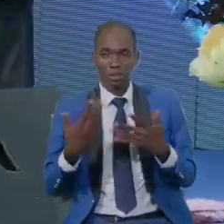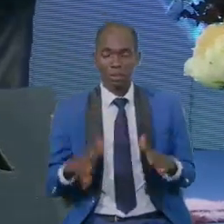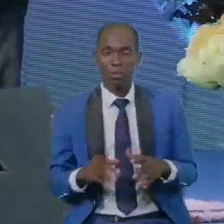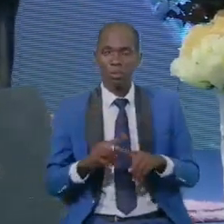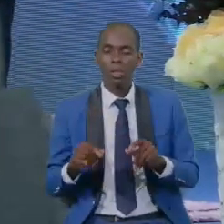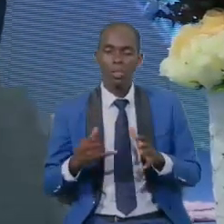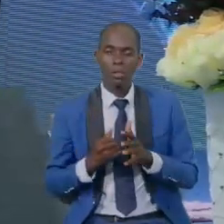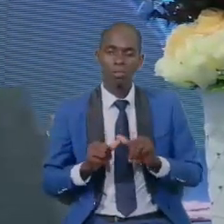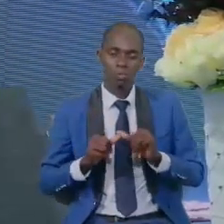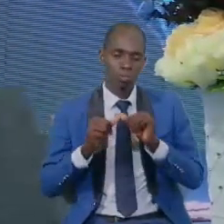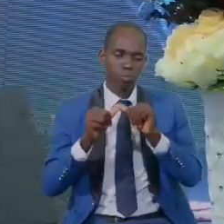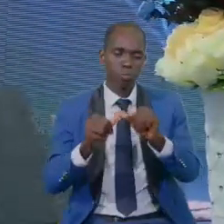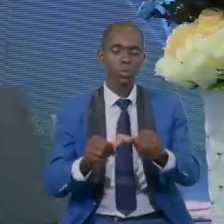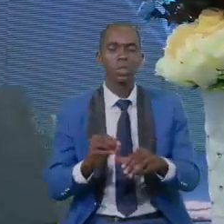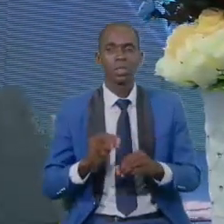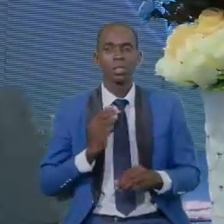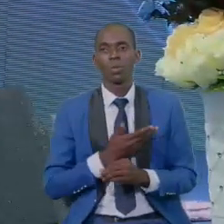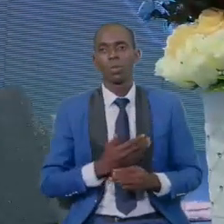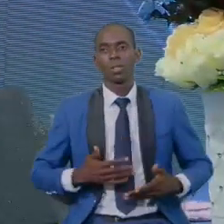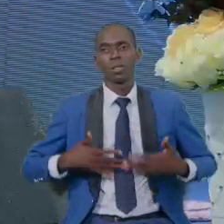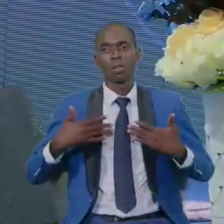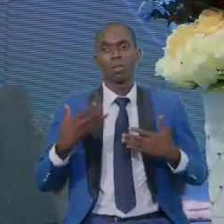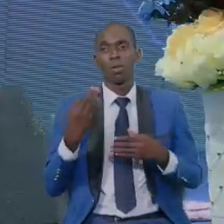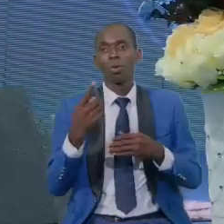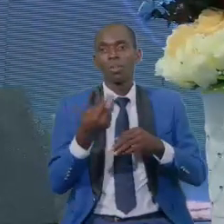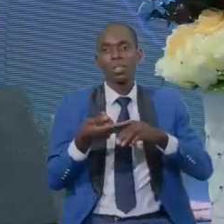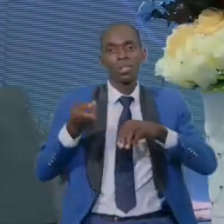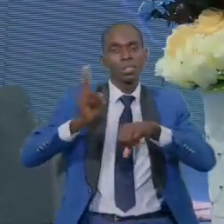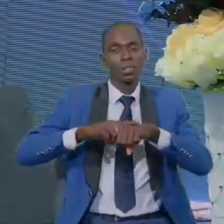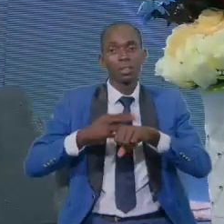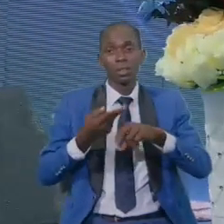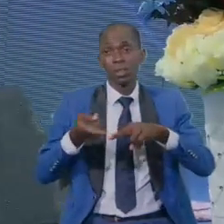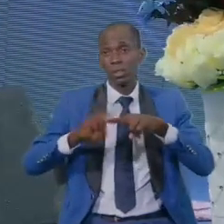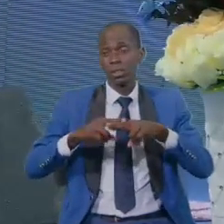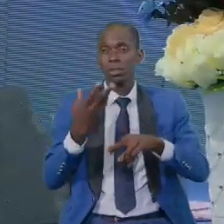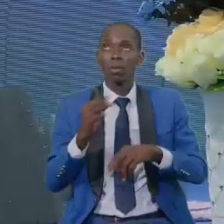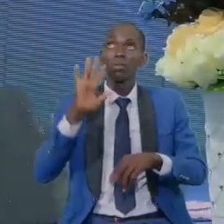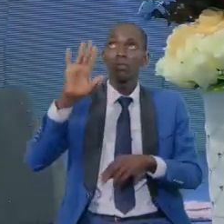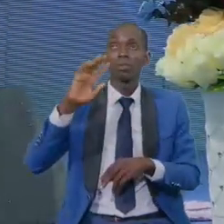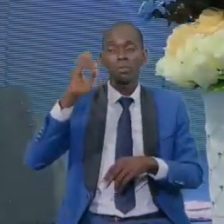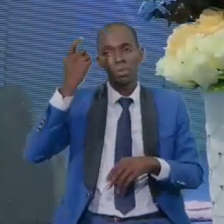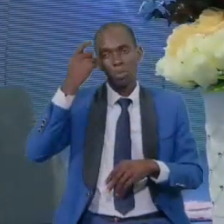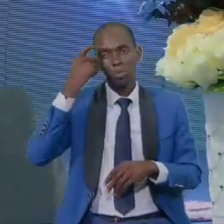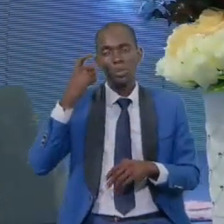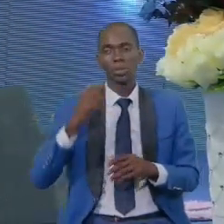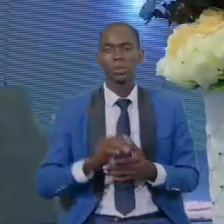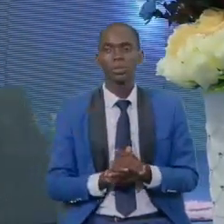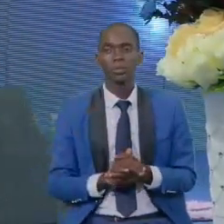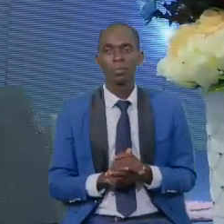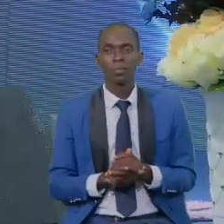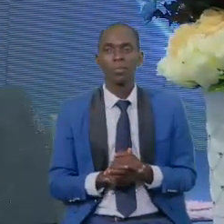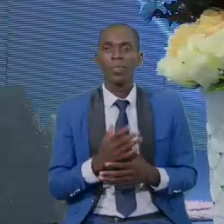lives. Of the increase of his kingdom, of his government,